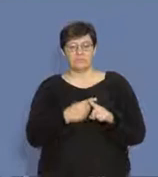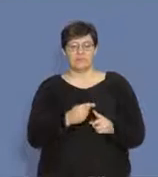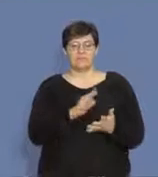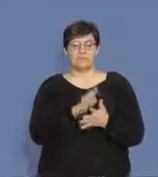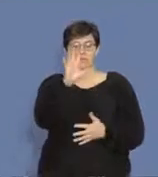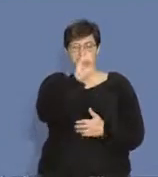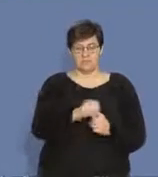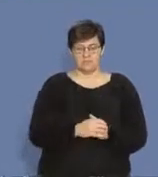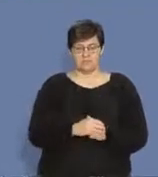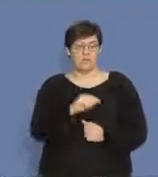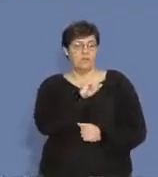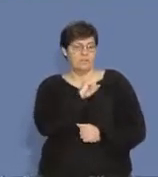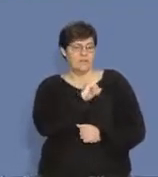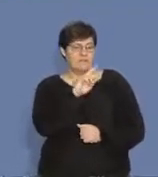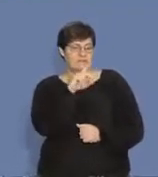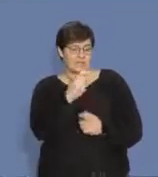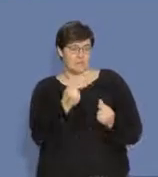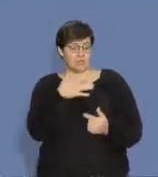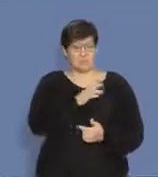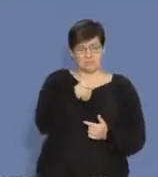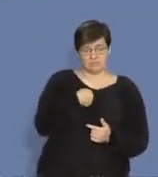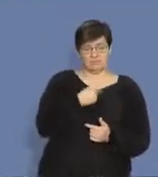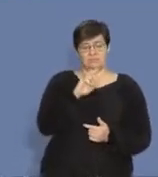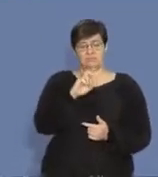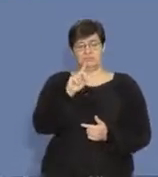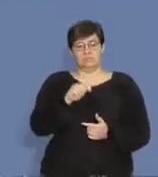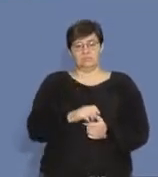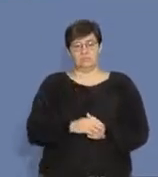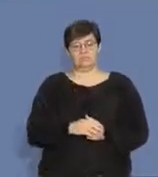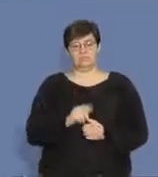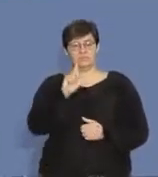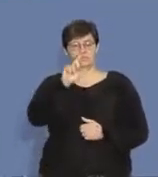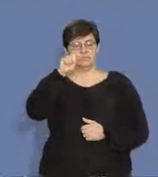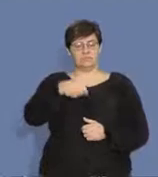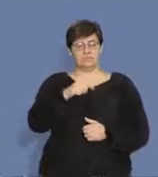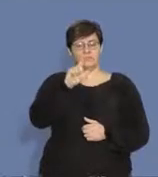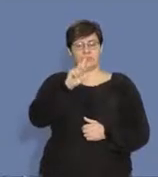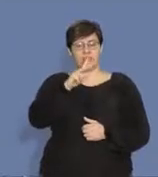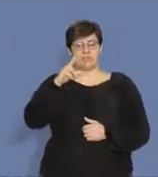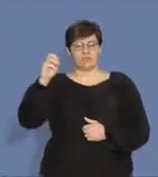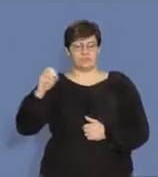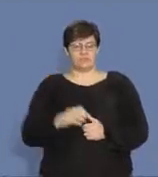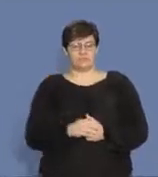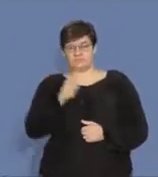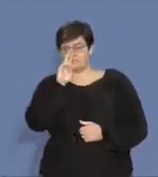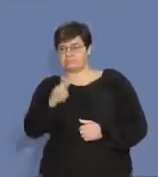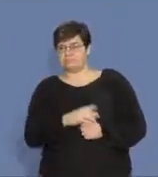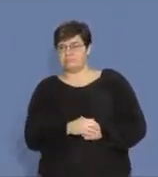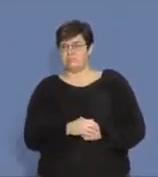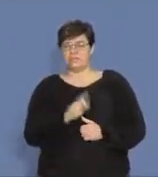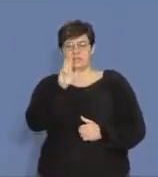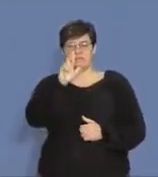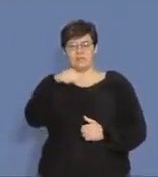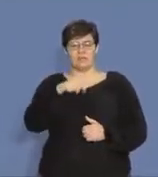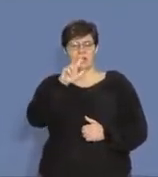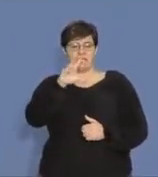it by 15% because you want your VAT amount. And your VAT amount is 7,800. Let's see here.